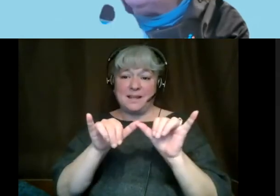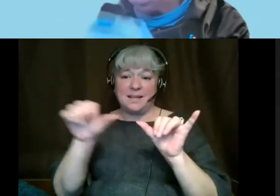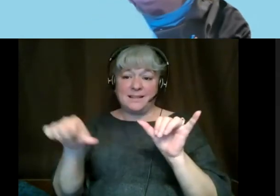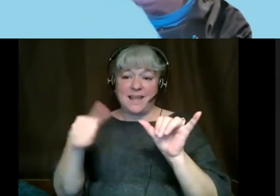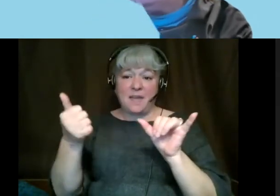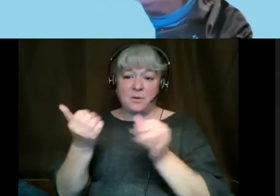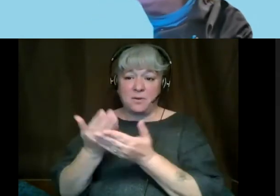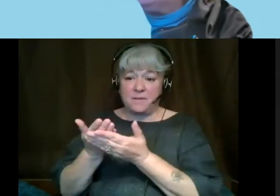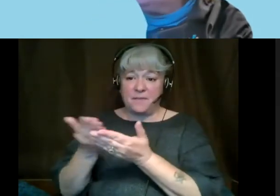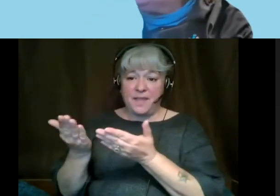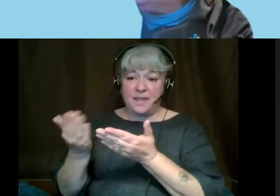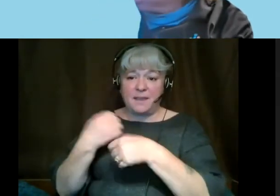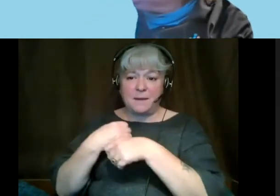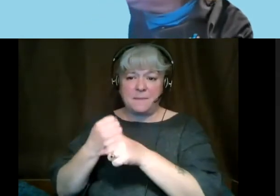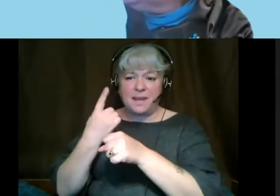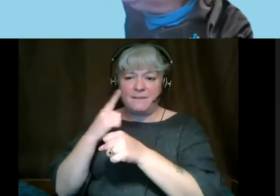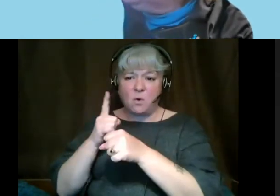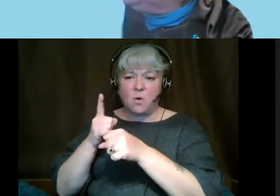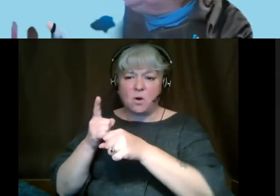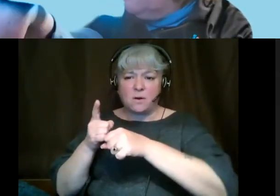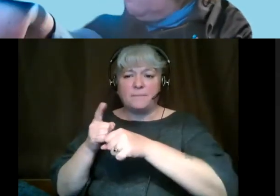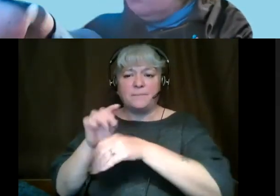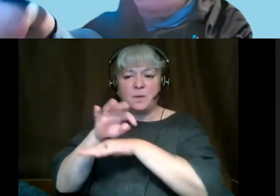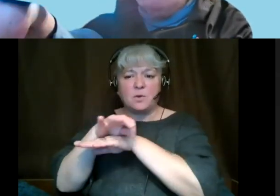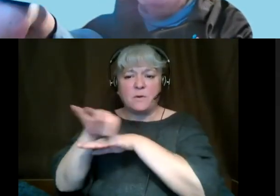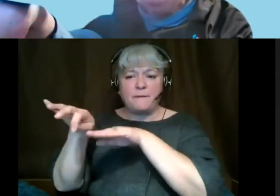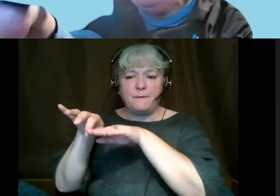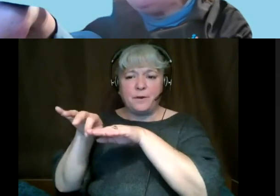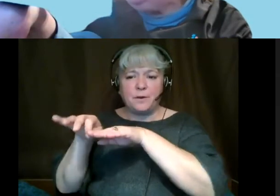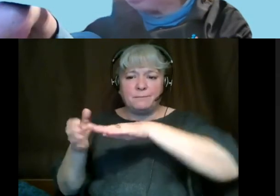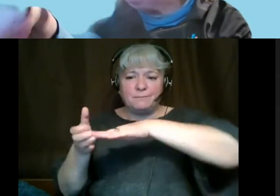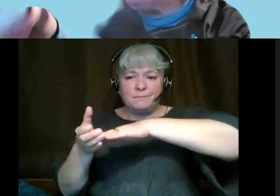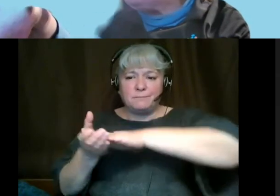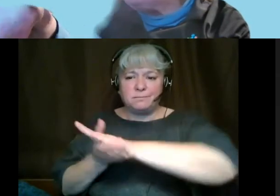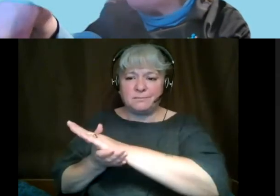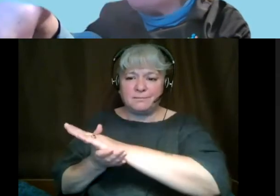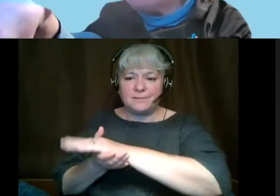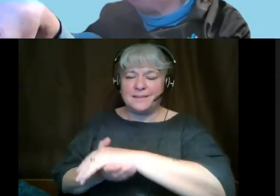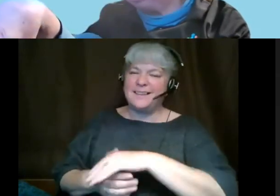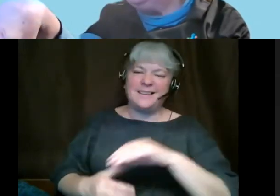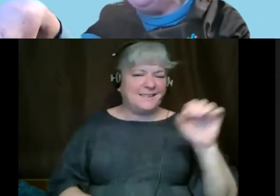It's made to go around your You gotta foot. block that. Yeah. But anyway,